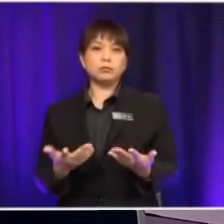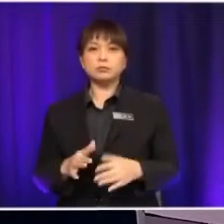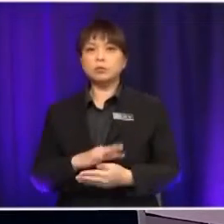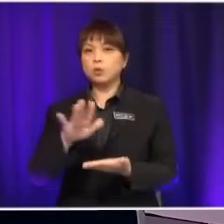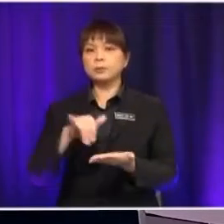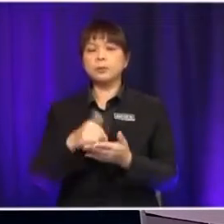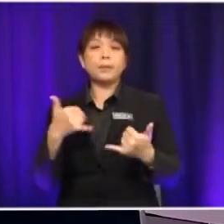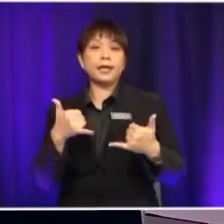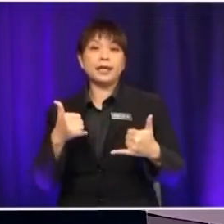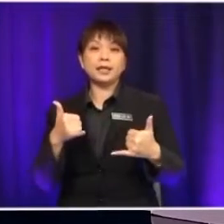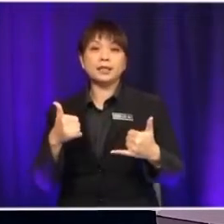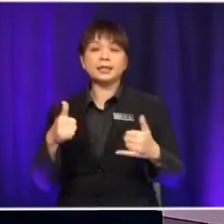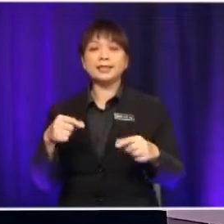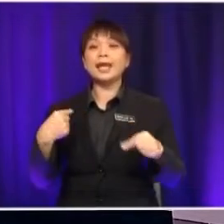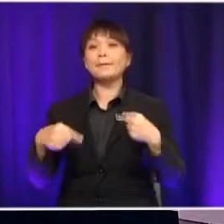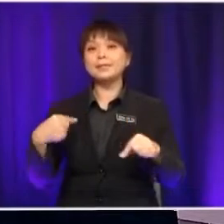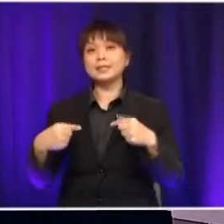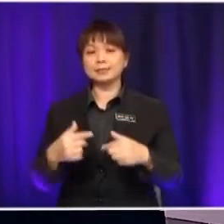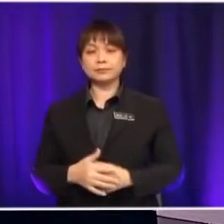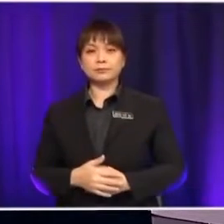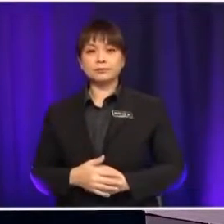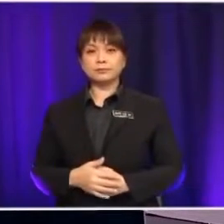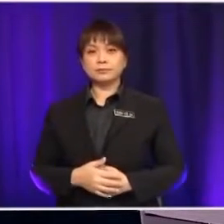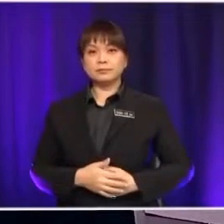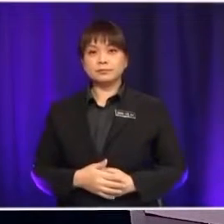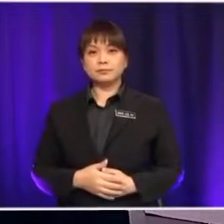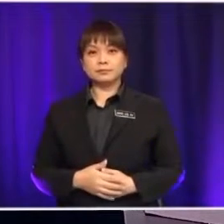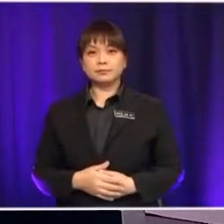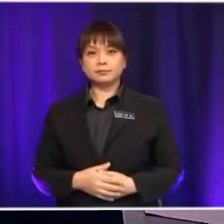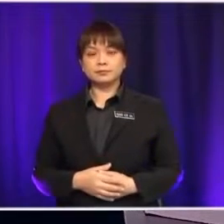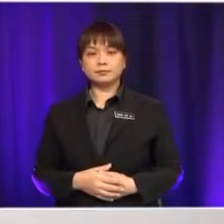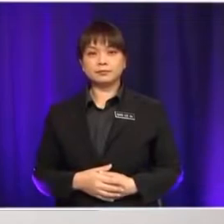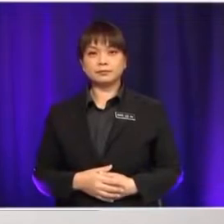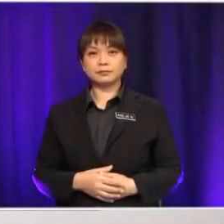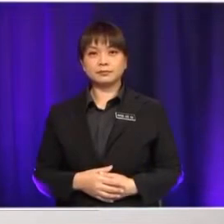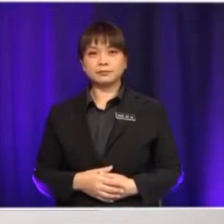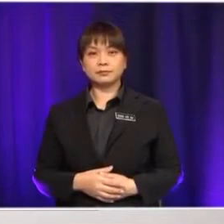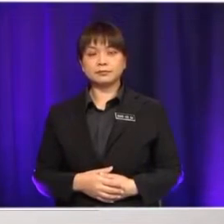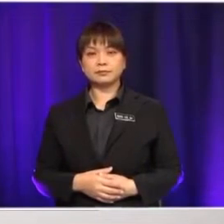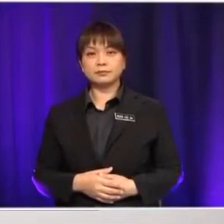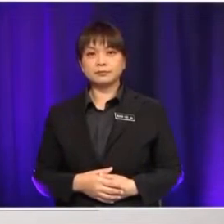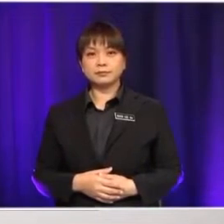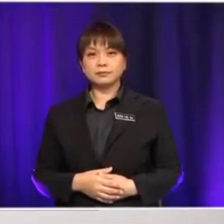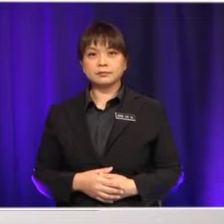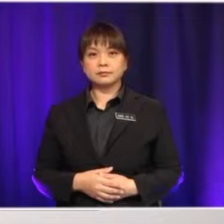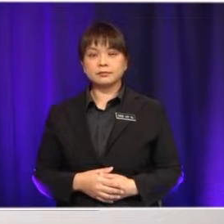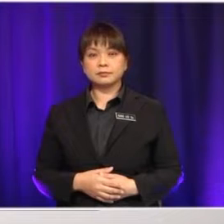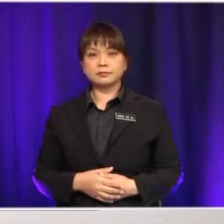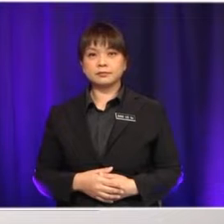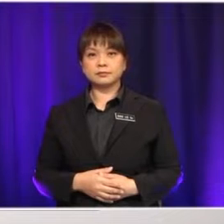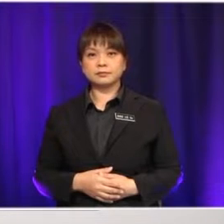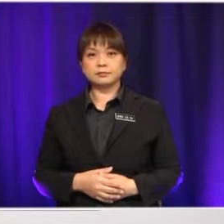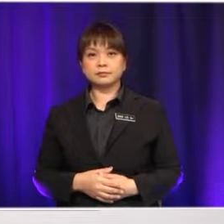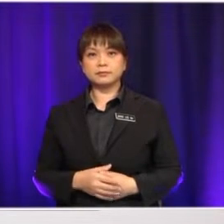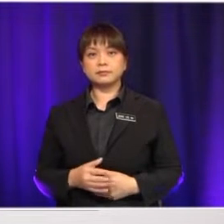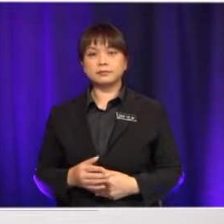Okay, how about Wen Hui? Let's hear from Wen Hui. What is your preference then? In my opinion, I do like laptop because they are